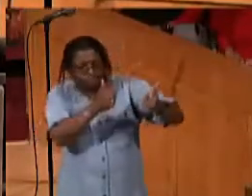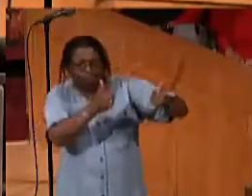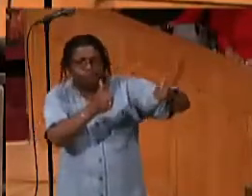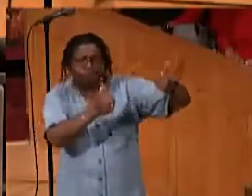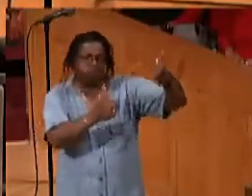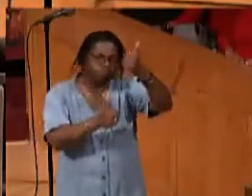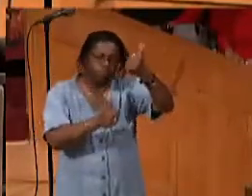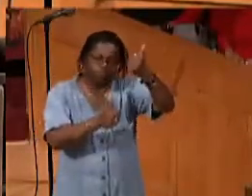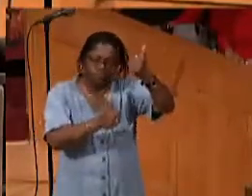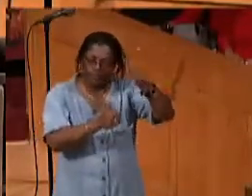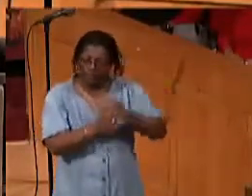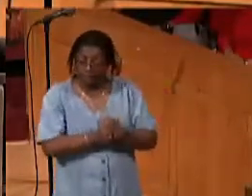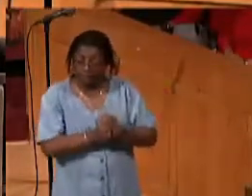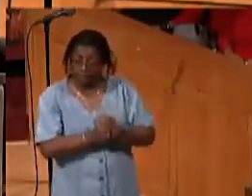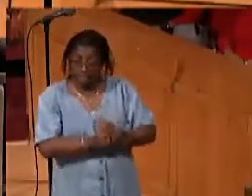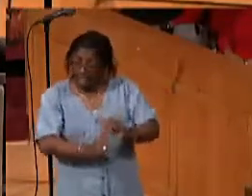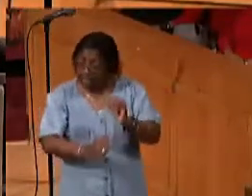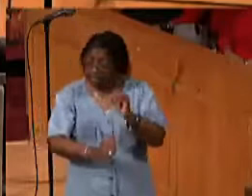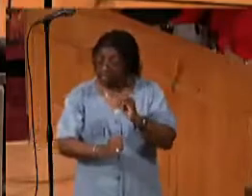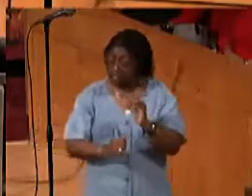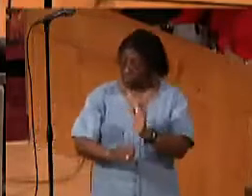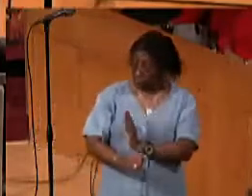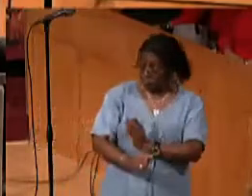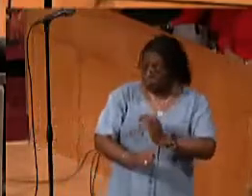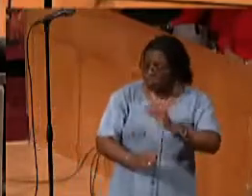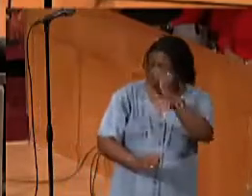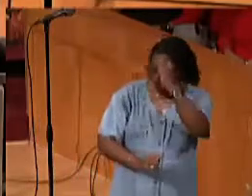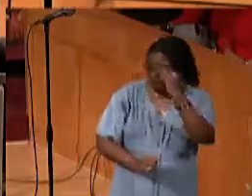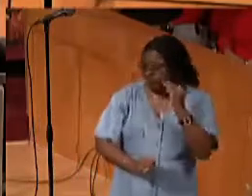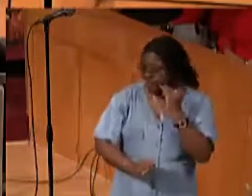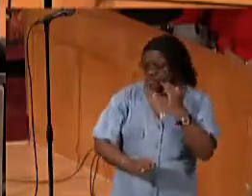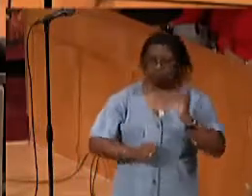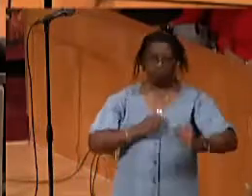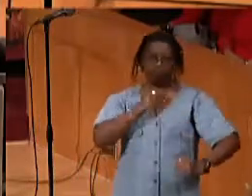That's the song that Mary was singing. She says, my soul